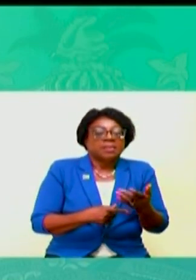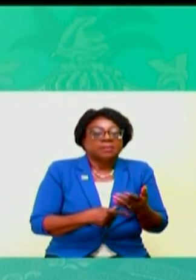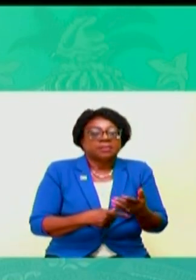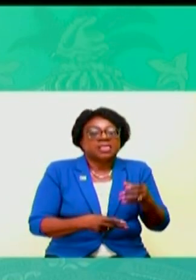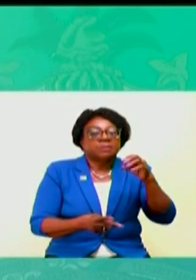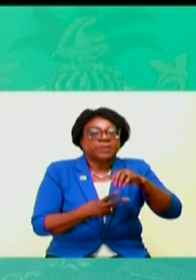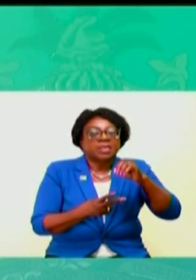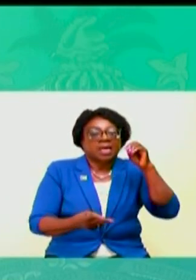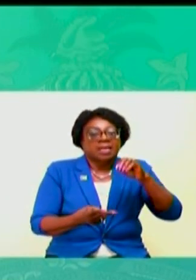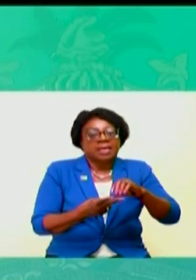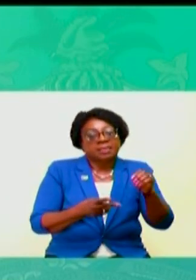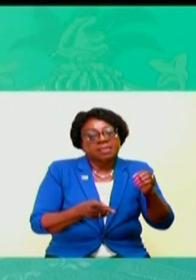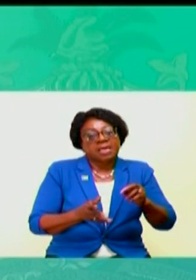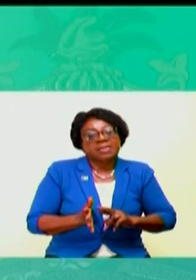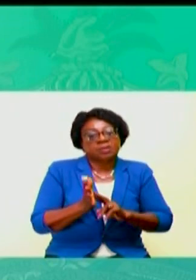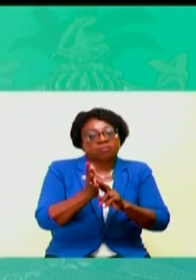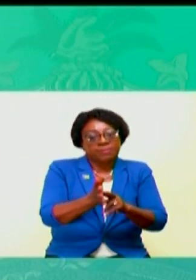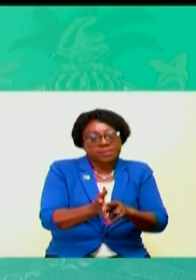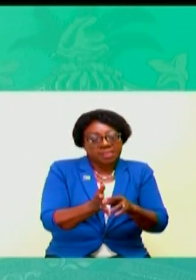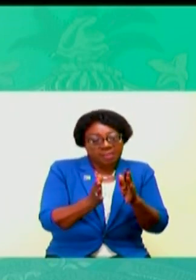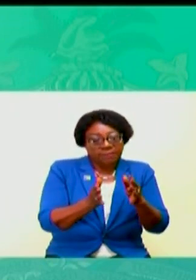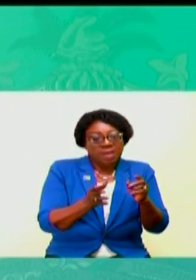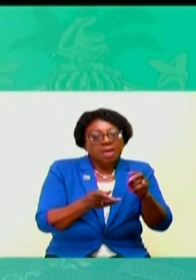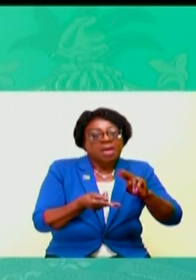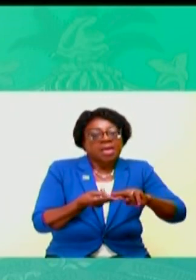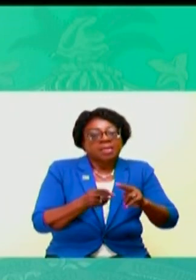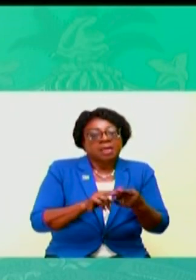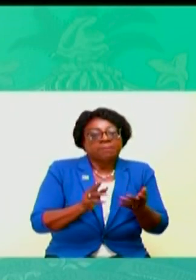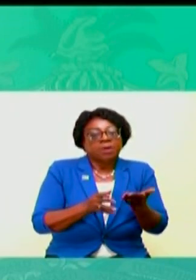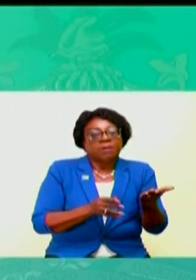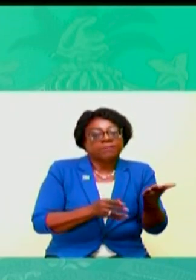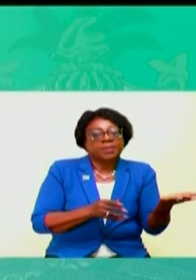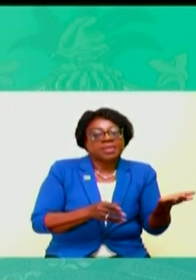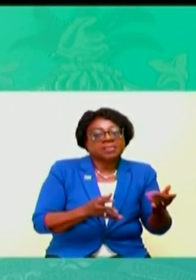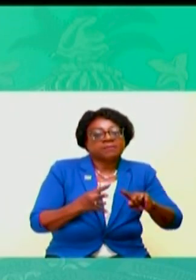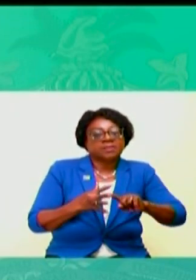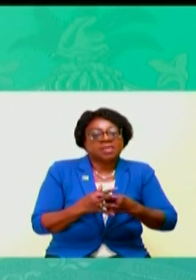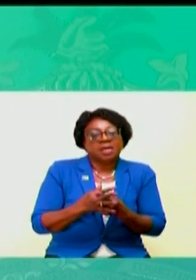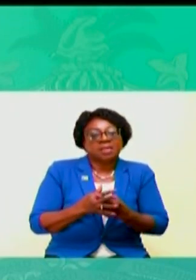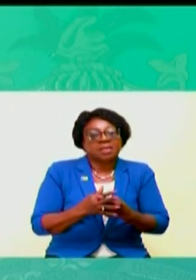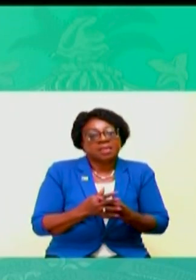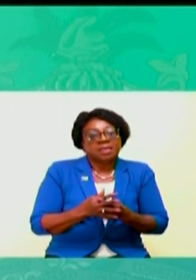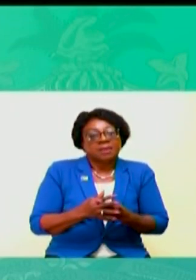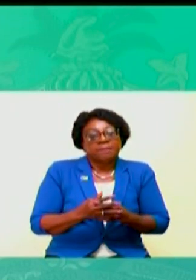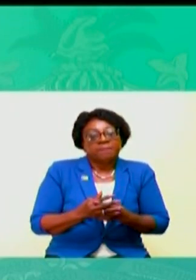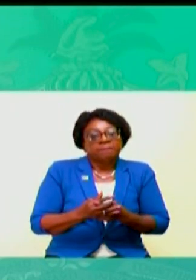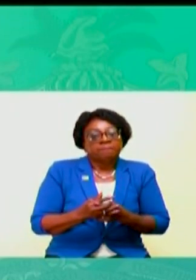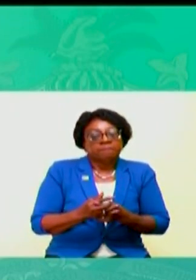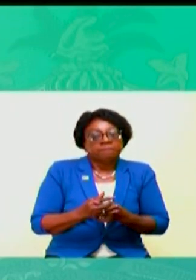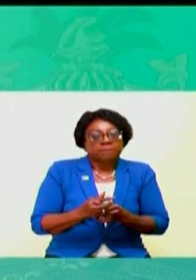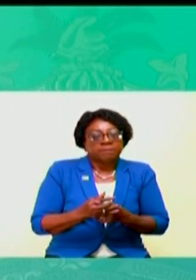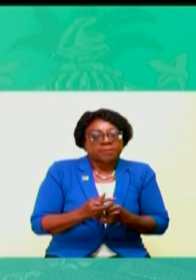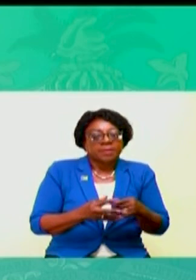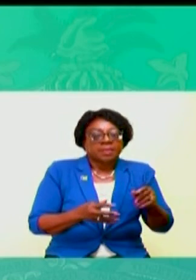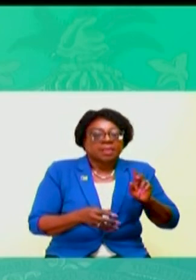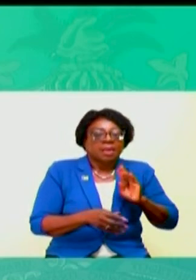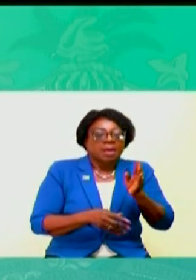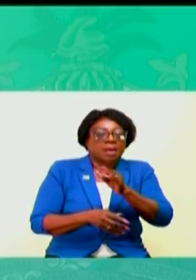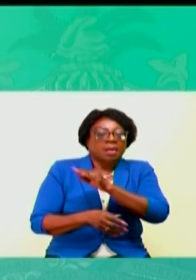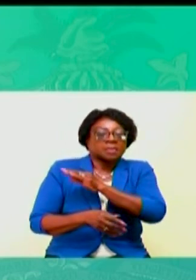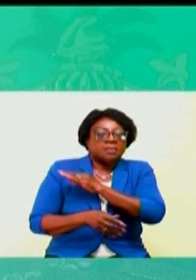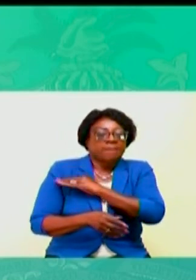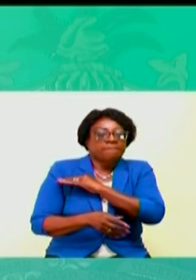a number of initiatives have commenced and are beginning to bear fruit. As members would recall, voters were